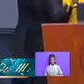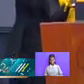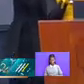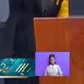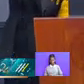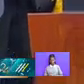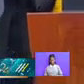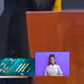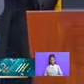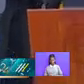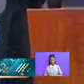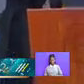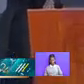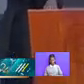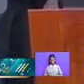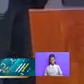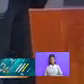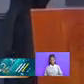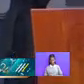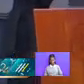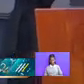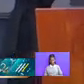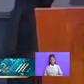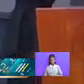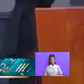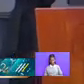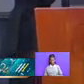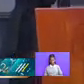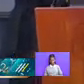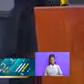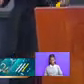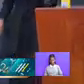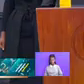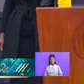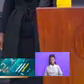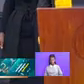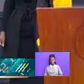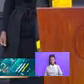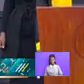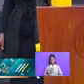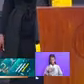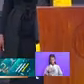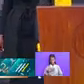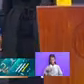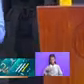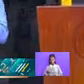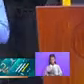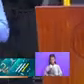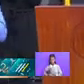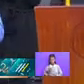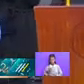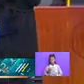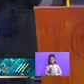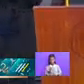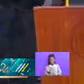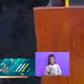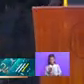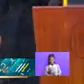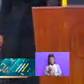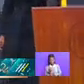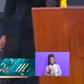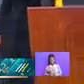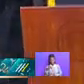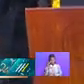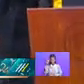your word you sent your word is somebody please walk with me I have only few minutes to go there is